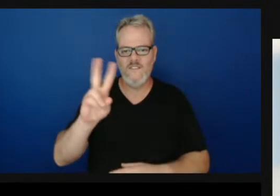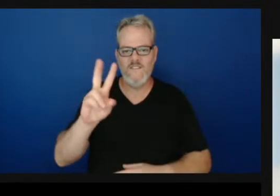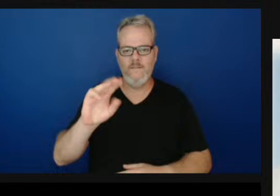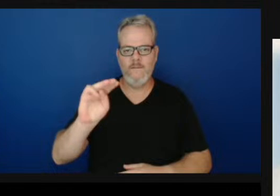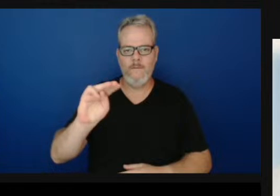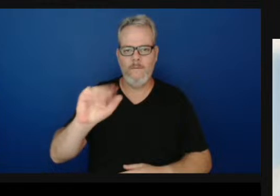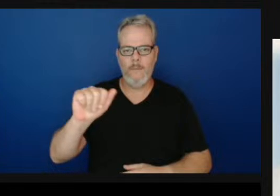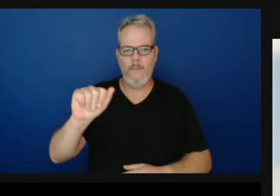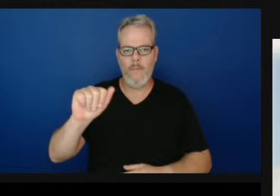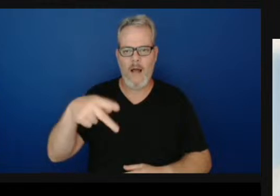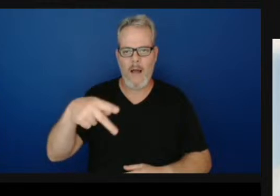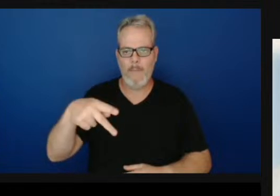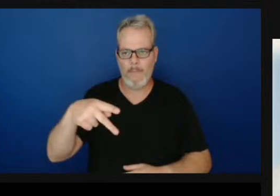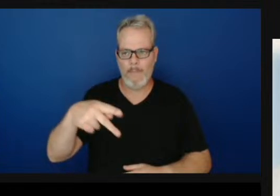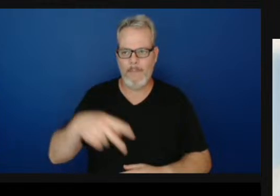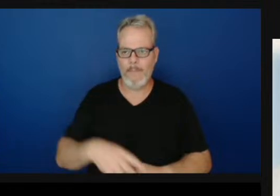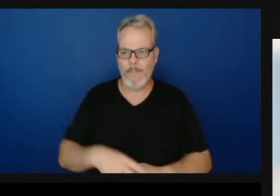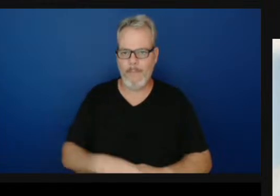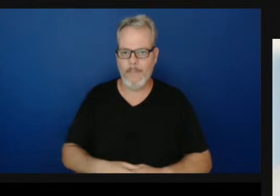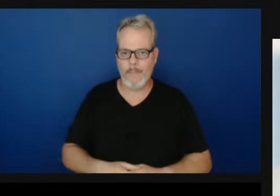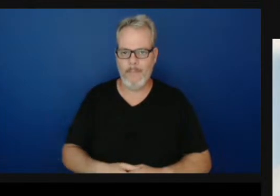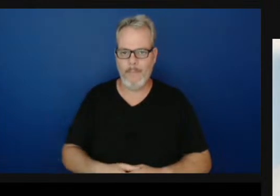Project at Manoa.